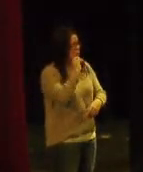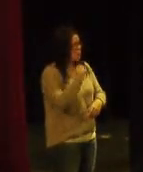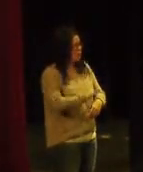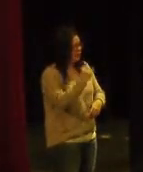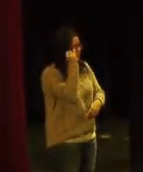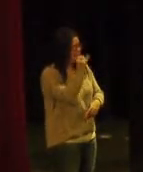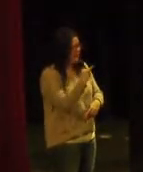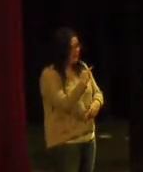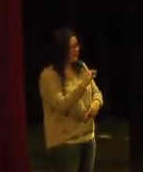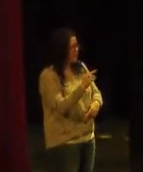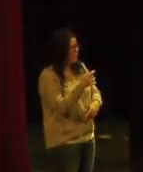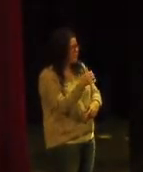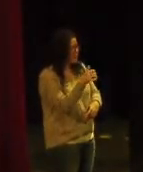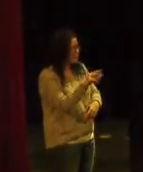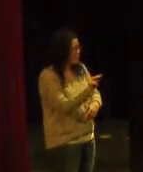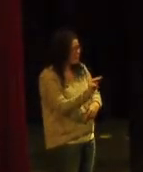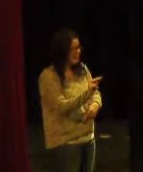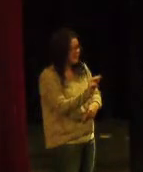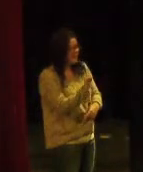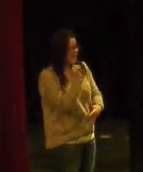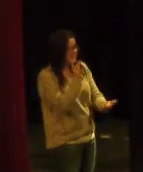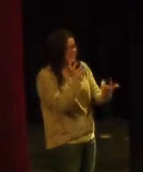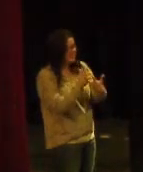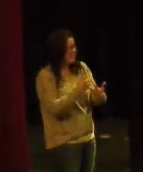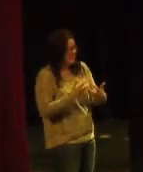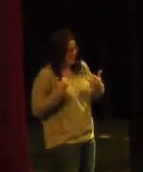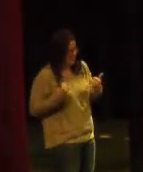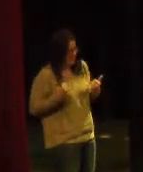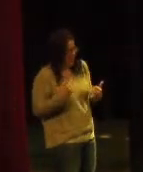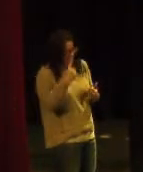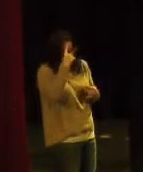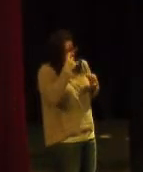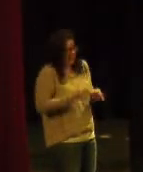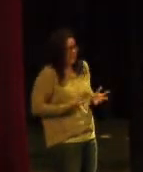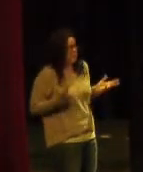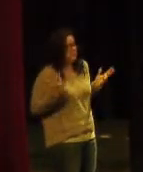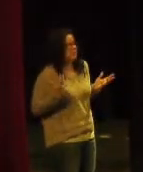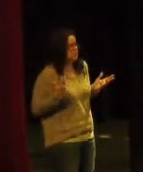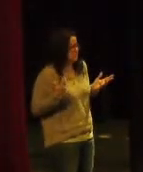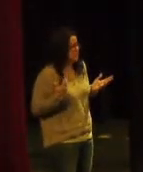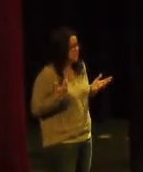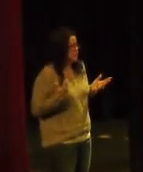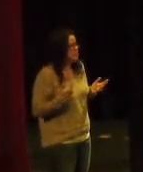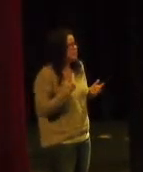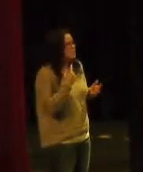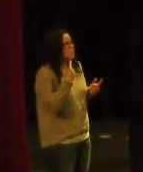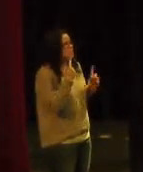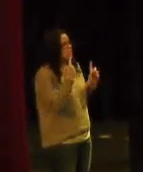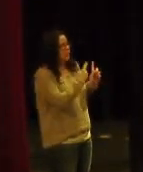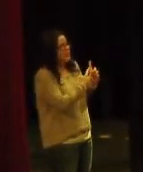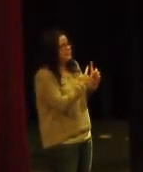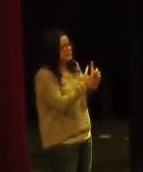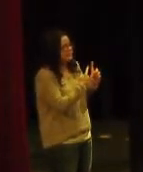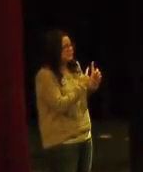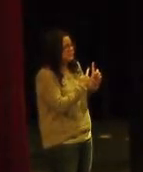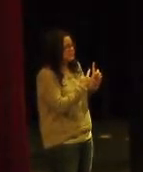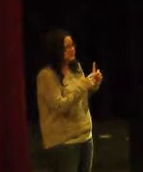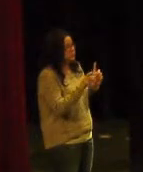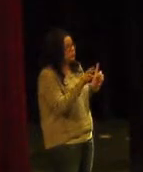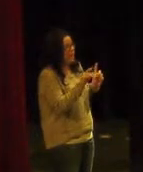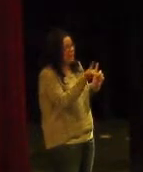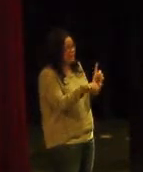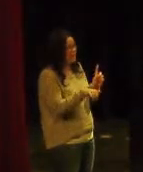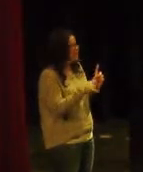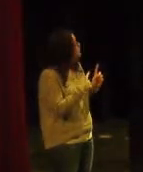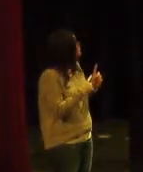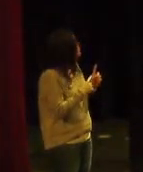doesn't fit the reality of the late 20th and early 21st century. So this is more the reality. And Sam Huntington has an interesting term